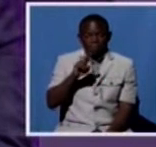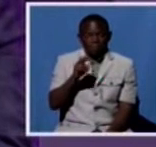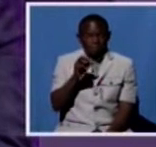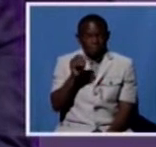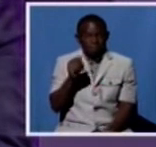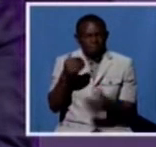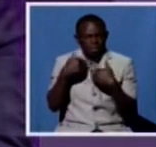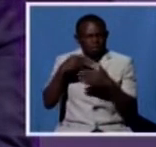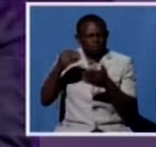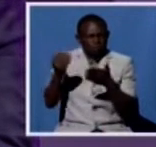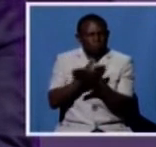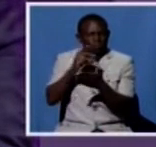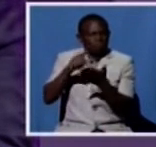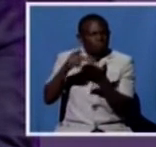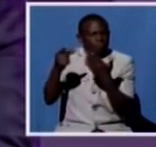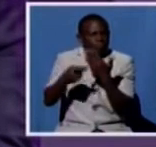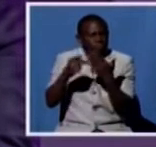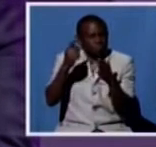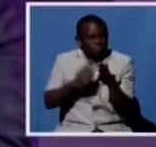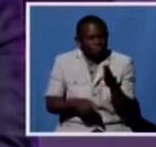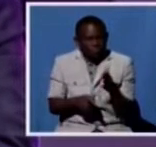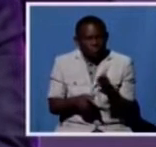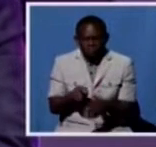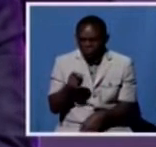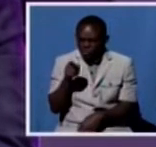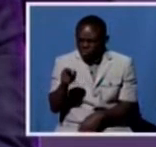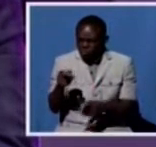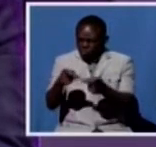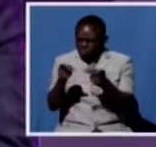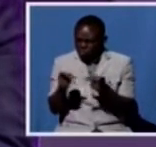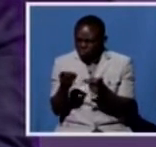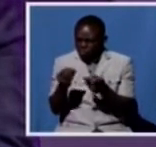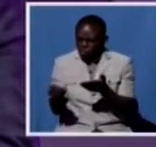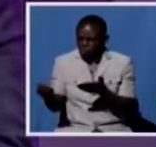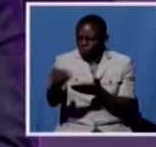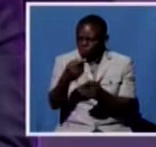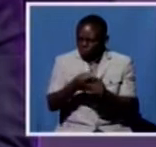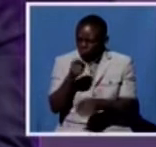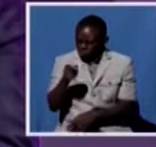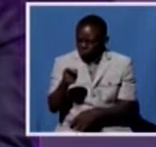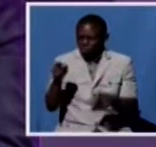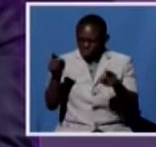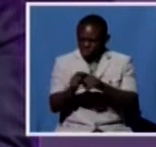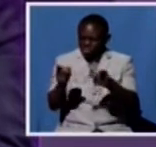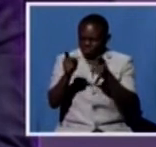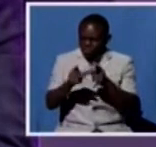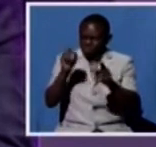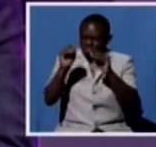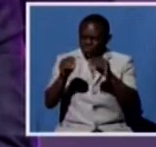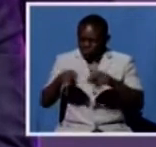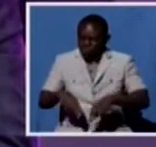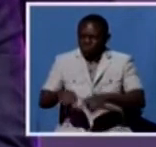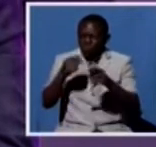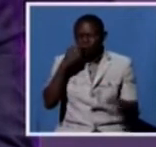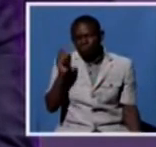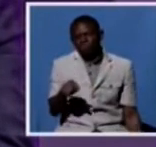tolls, we need to now step up the maintenance activities. So even on the Kabwe Chisamba area where there